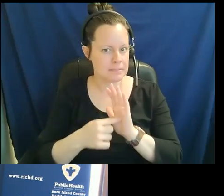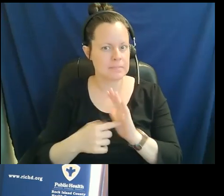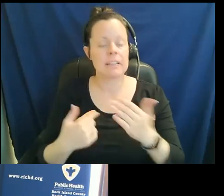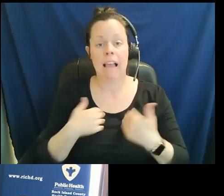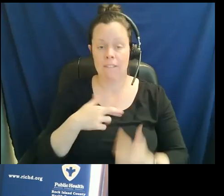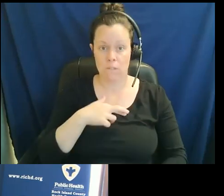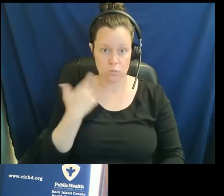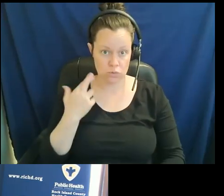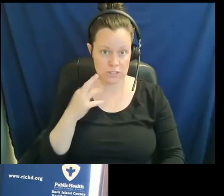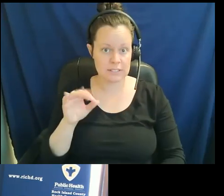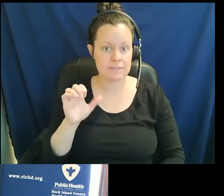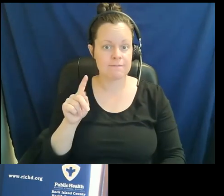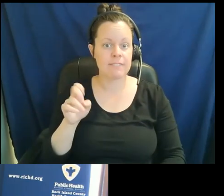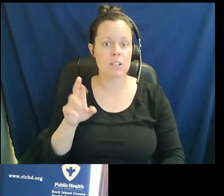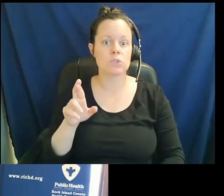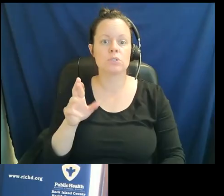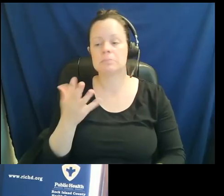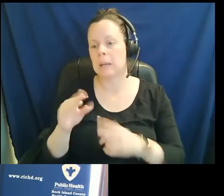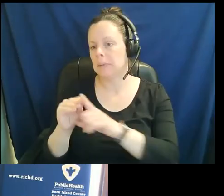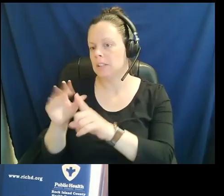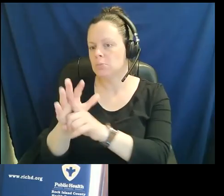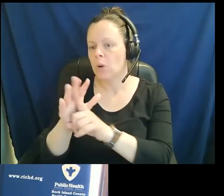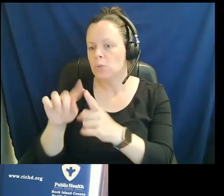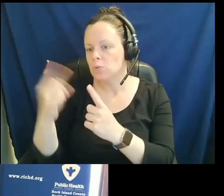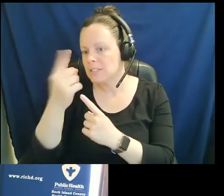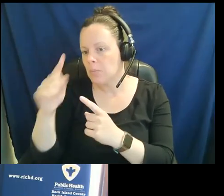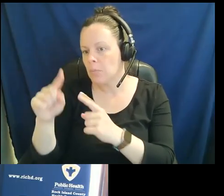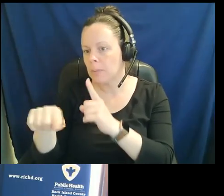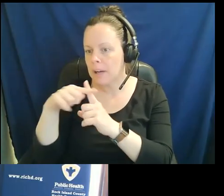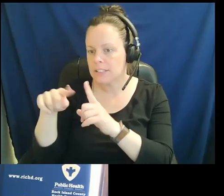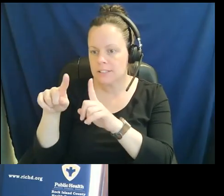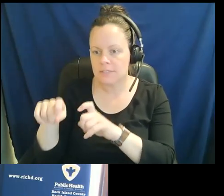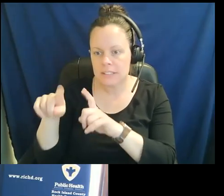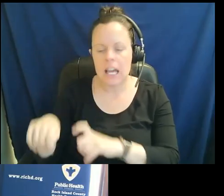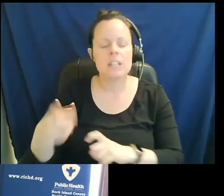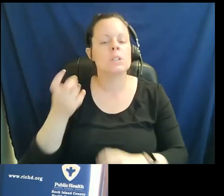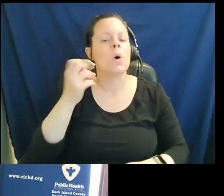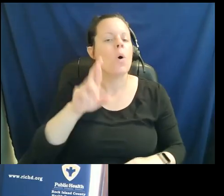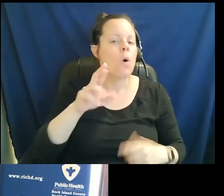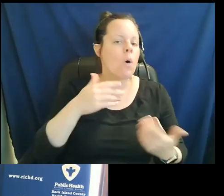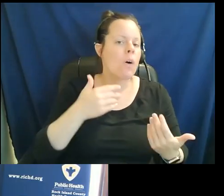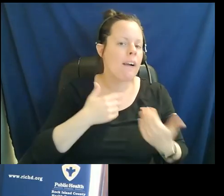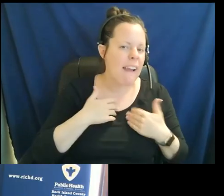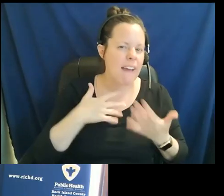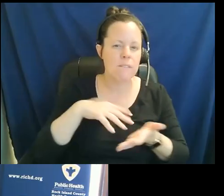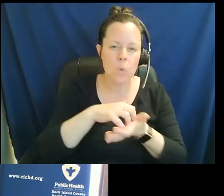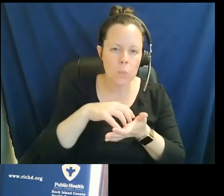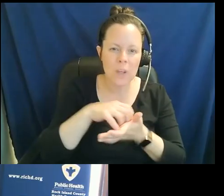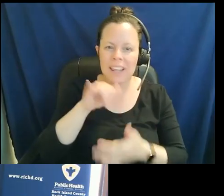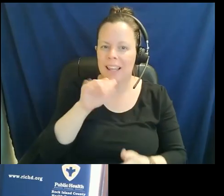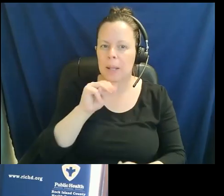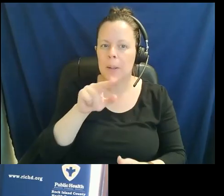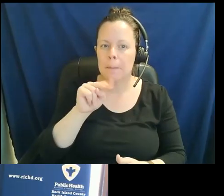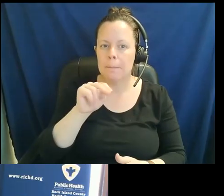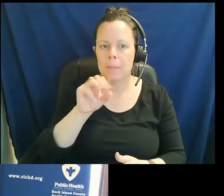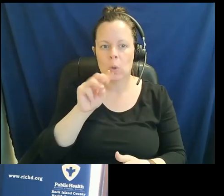factor. Maybe they have been exposed to somebody that has a positive test or a compromised immune system. All of those people can be